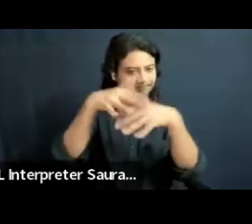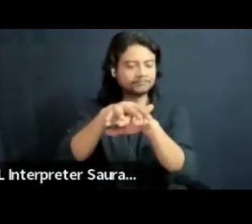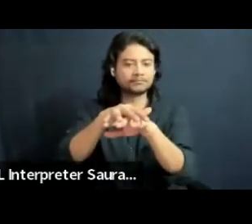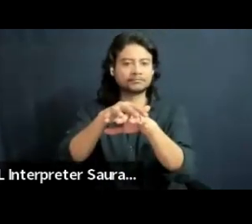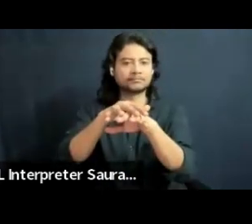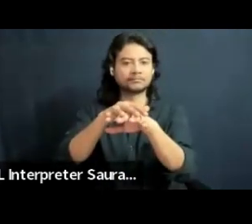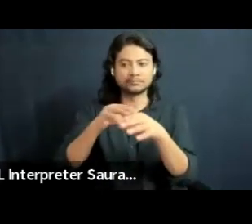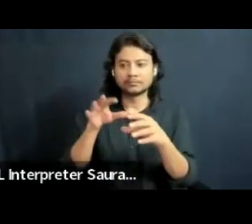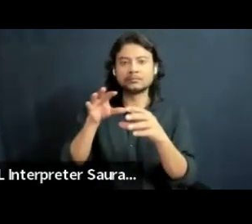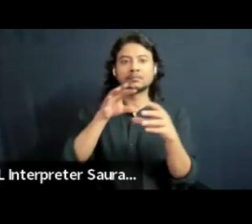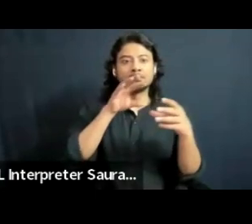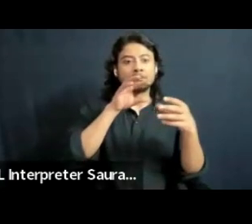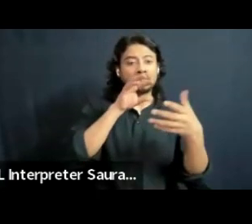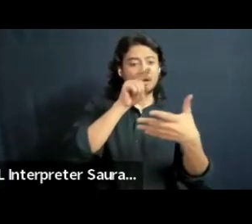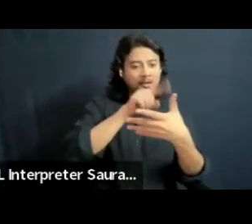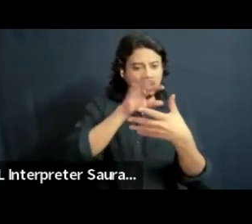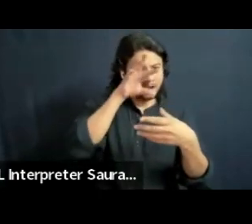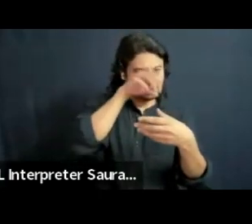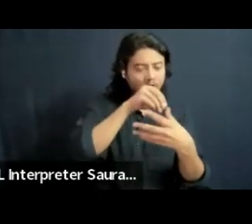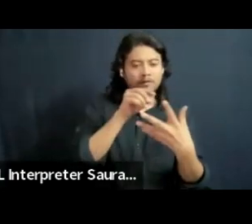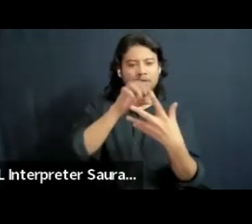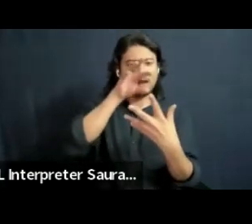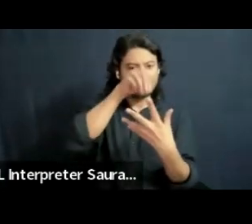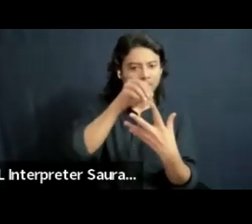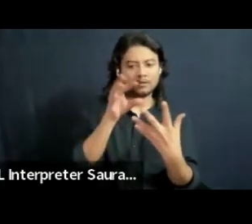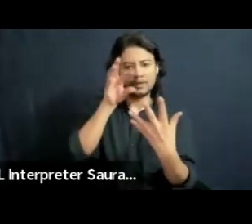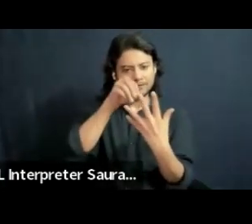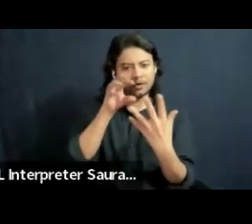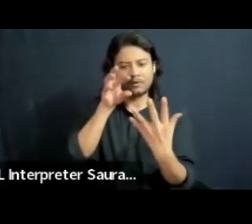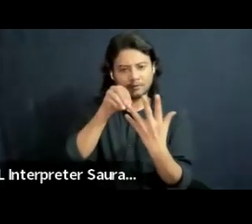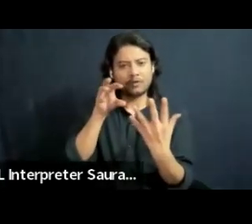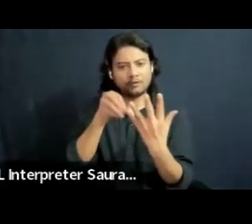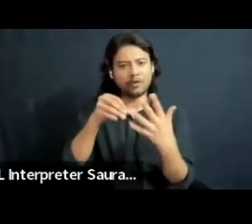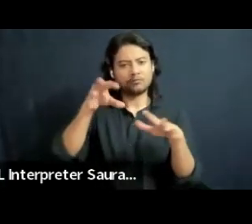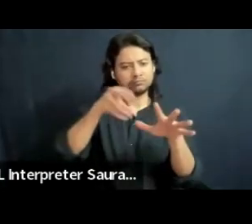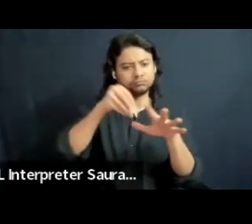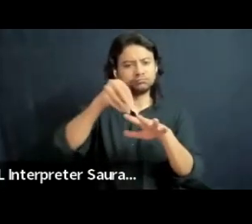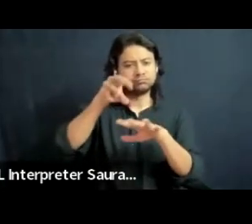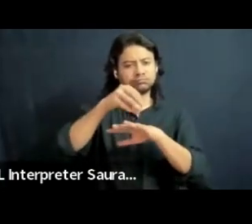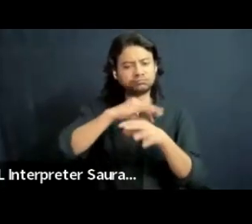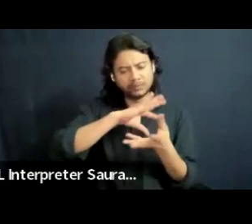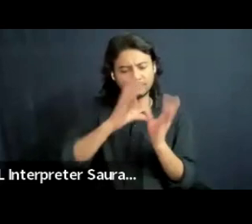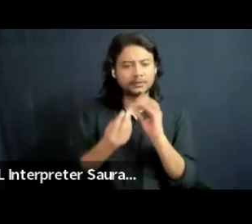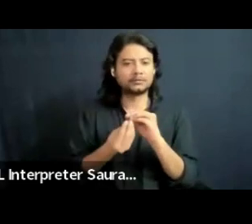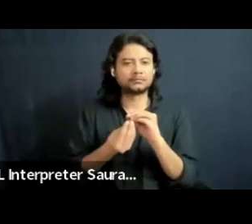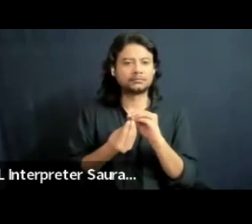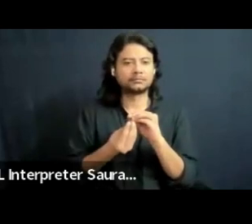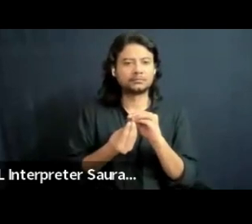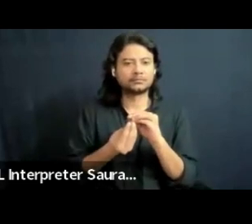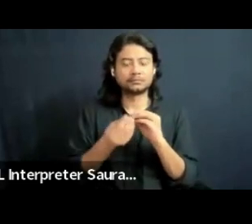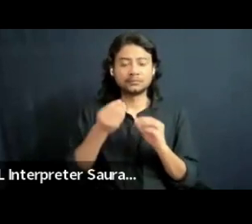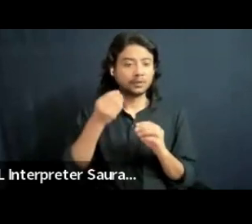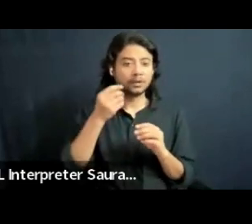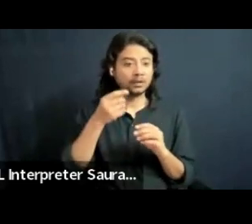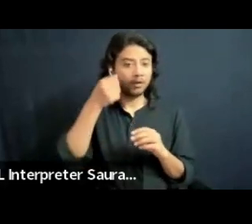really participation according to me, where I am going. In order to participate fully, I